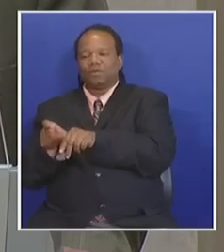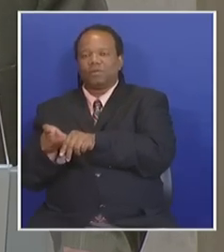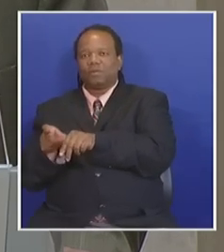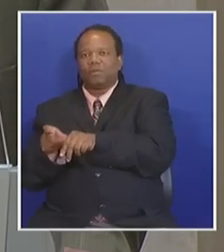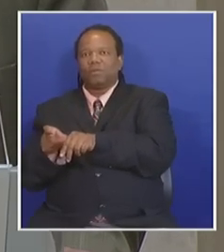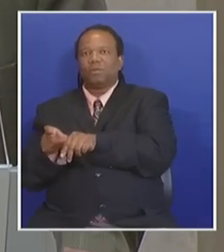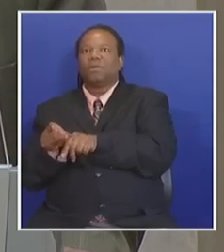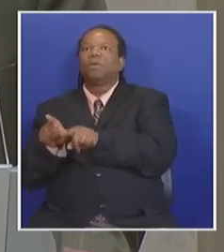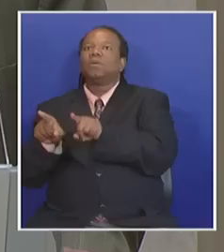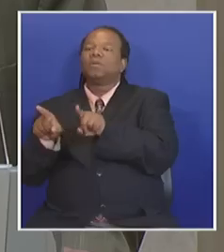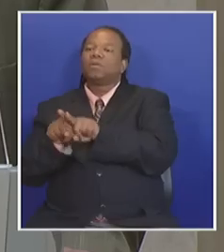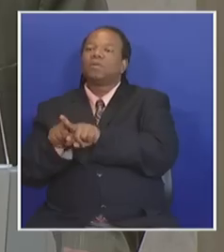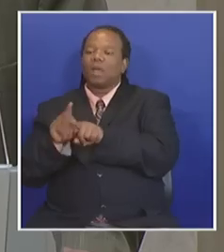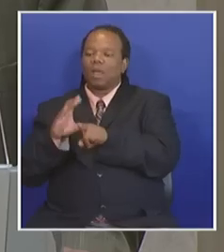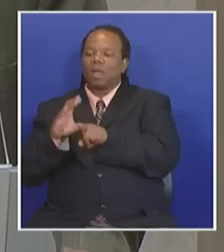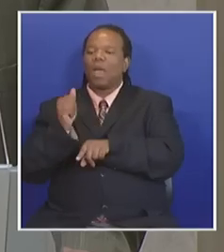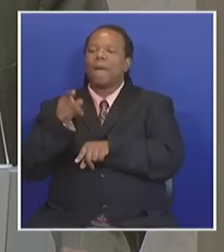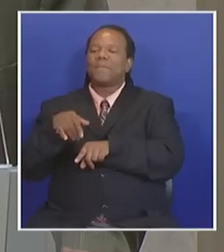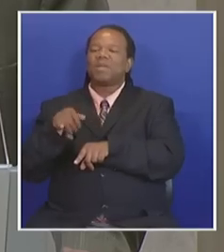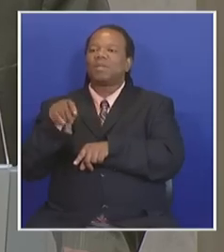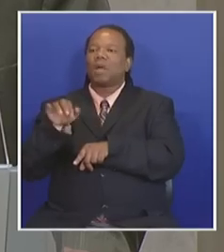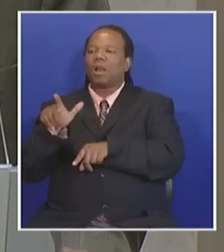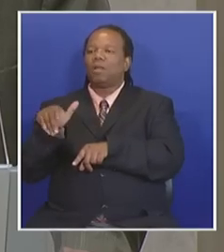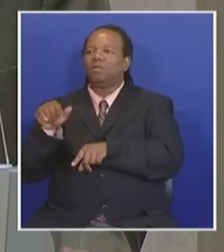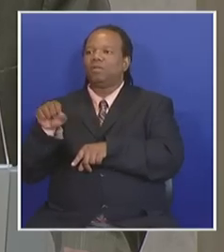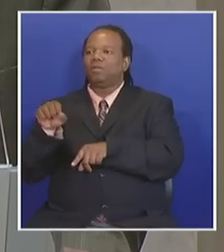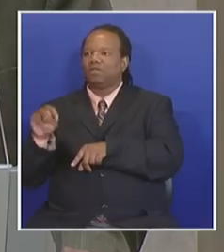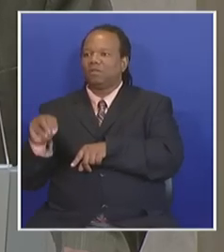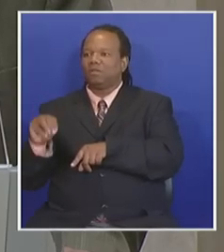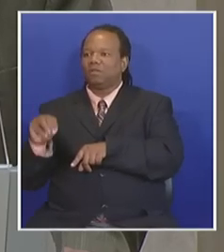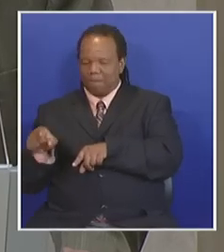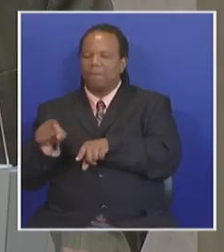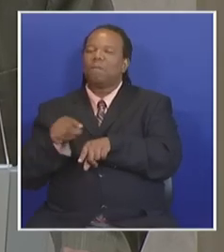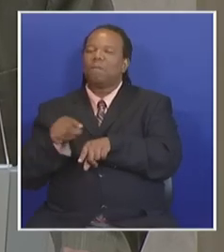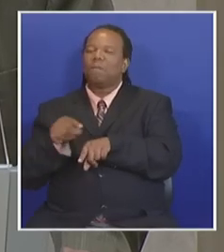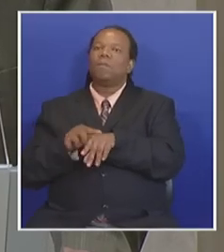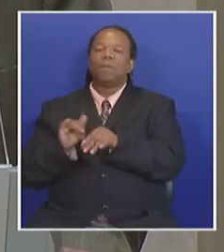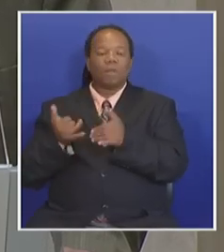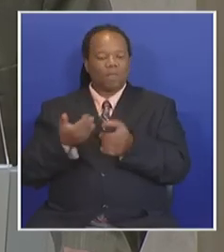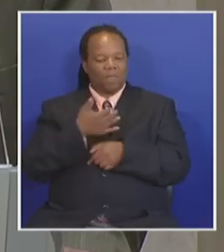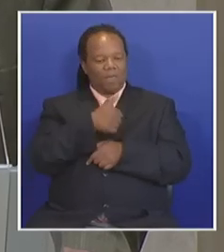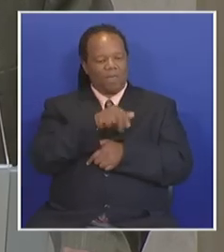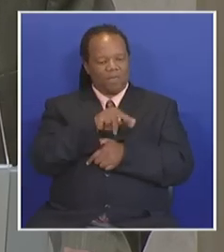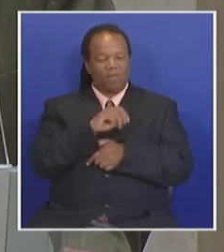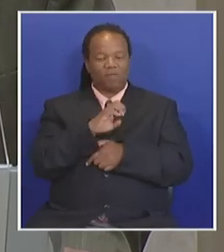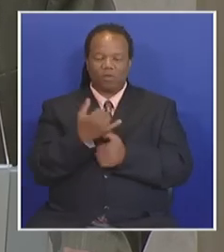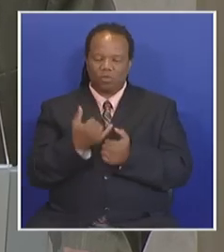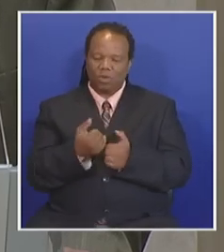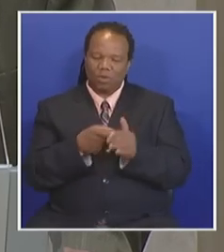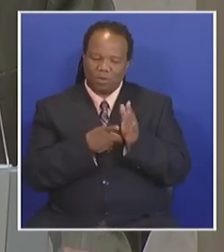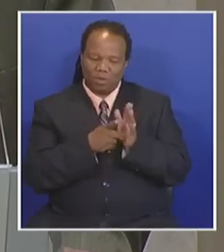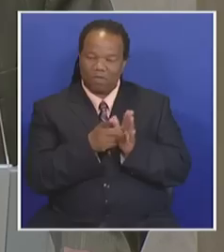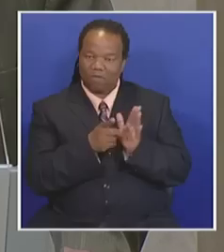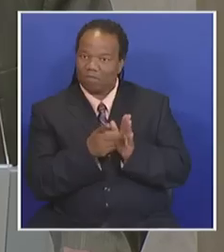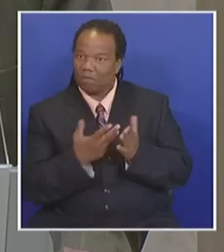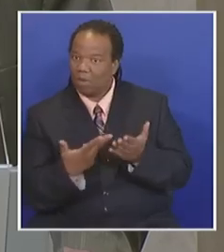apartheid capitalism. The ANC government is today developing policies to deal with